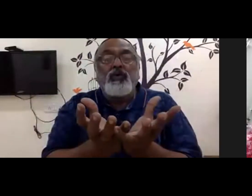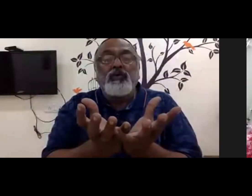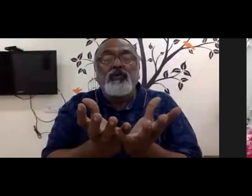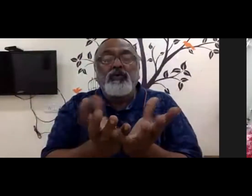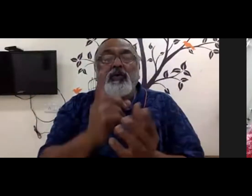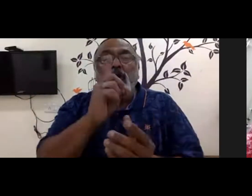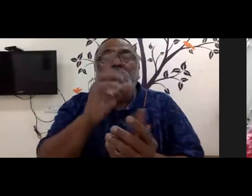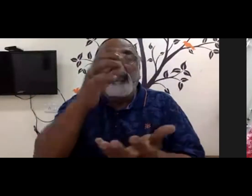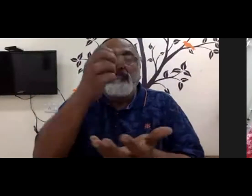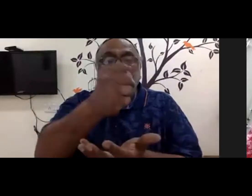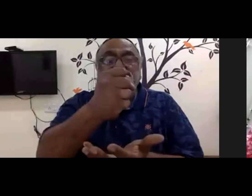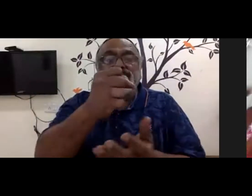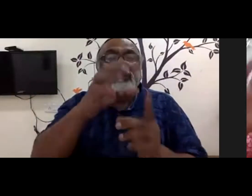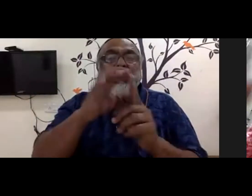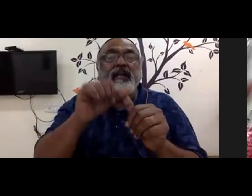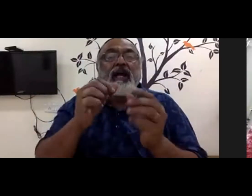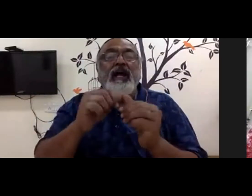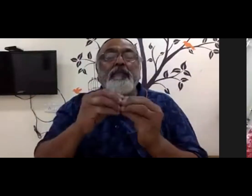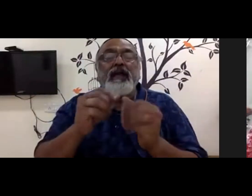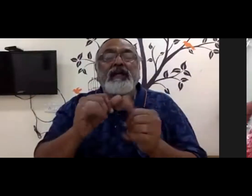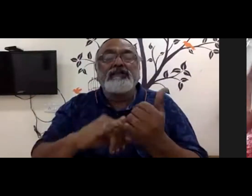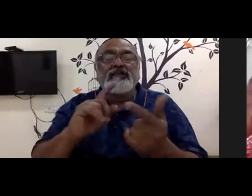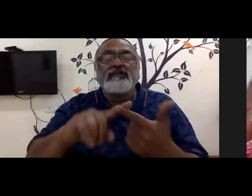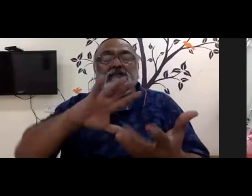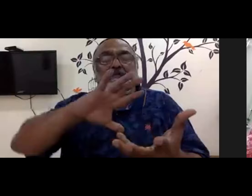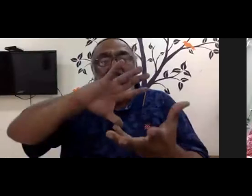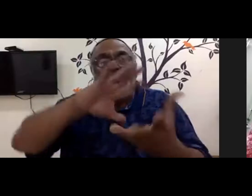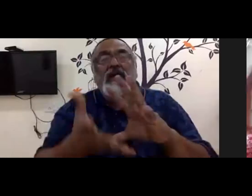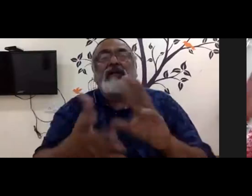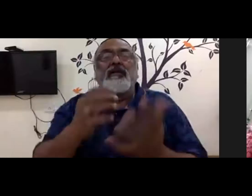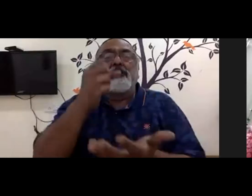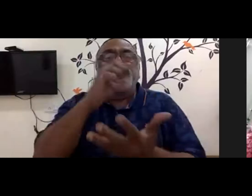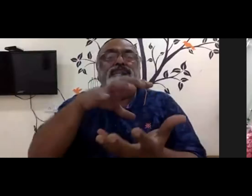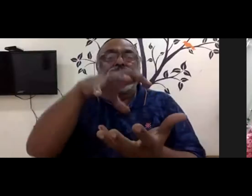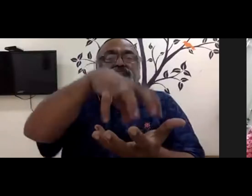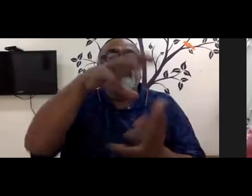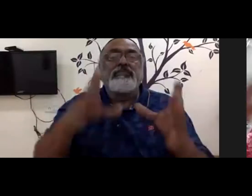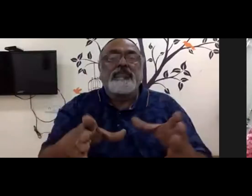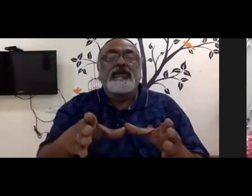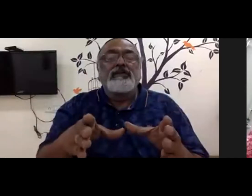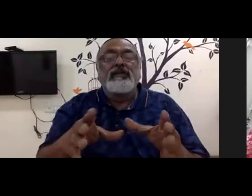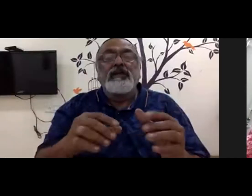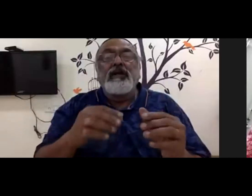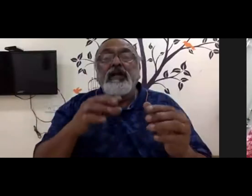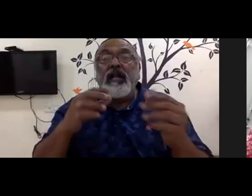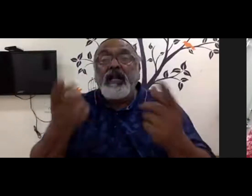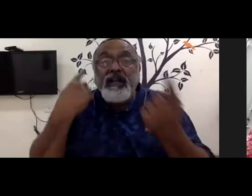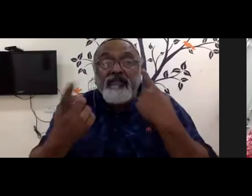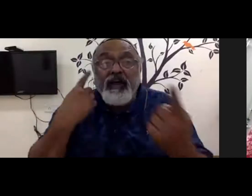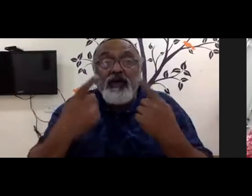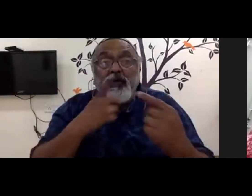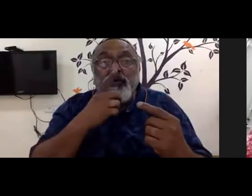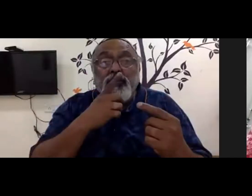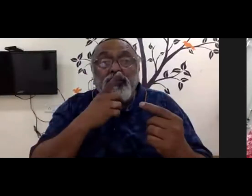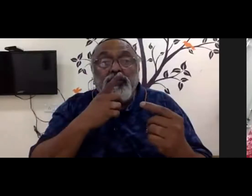single database, and also identify persons with disabilities in the community through screening, and for